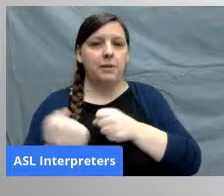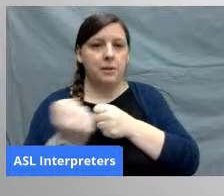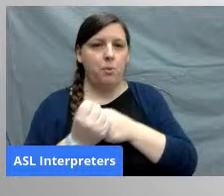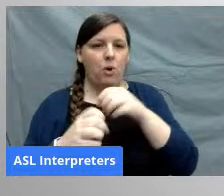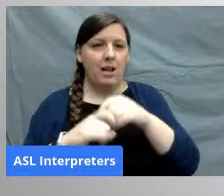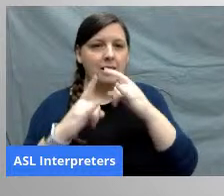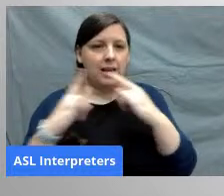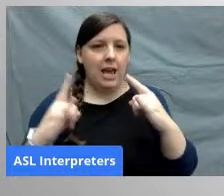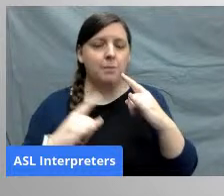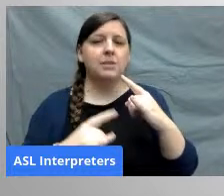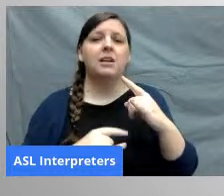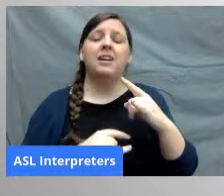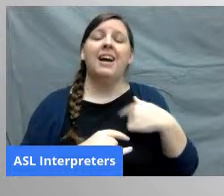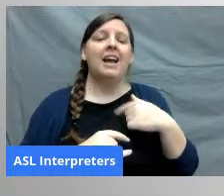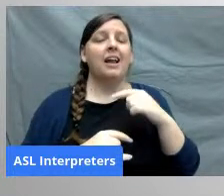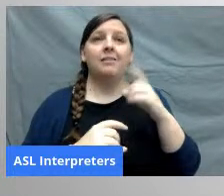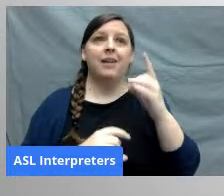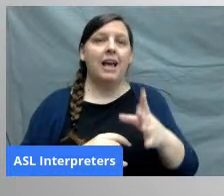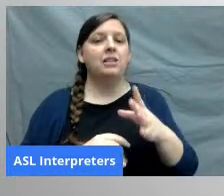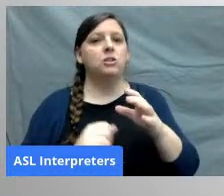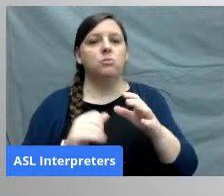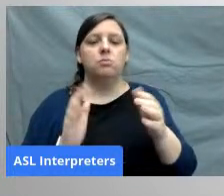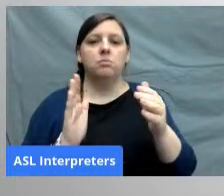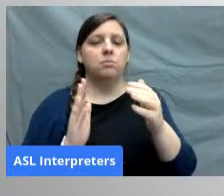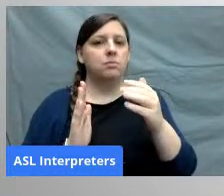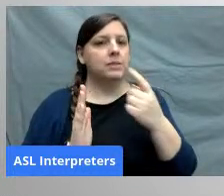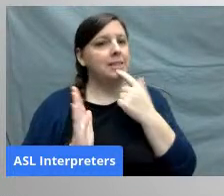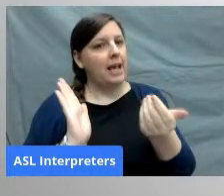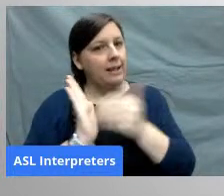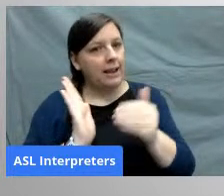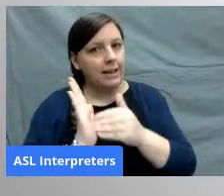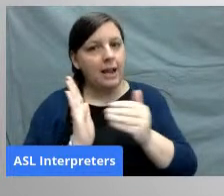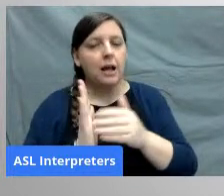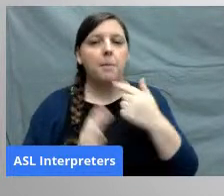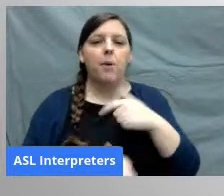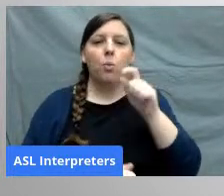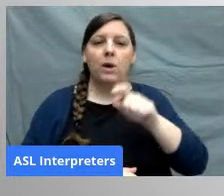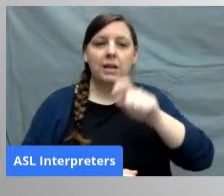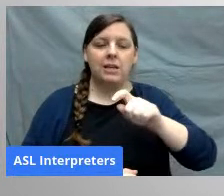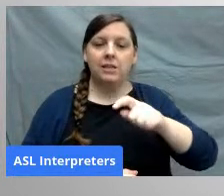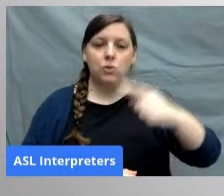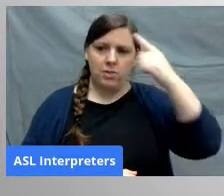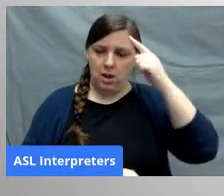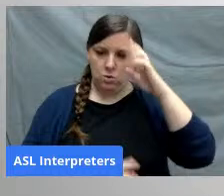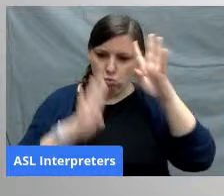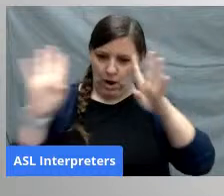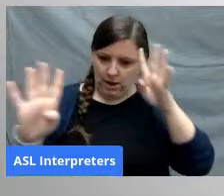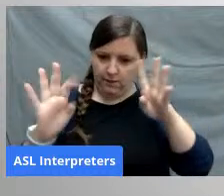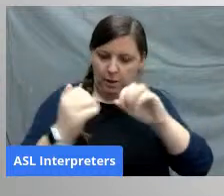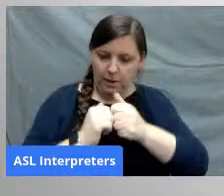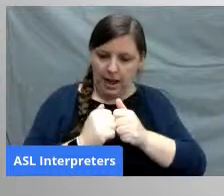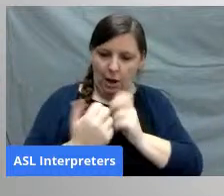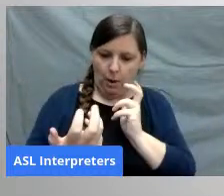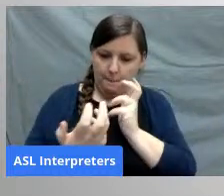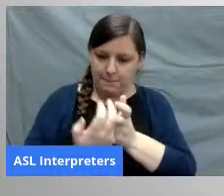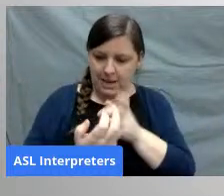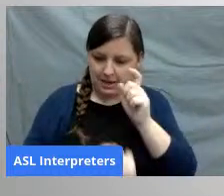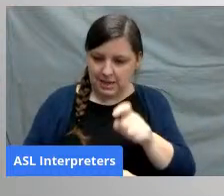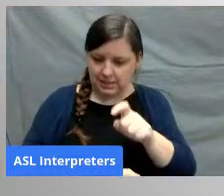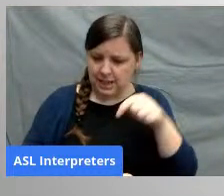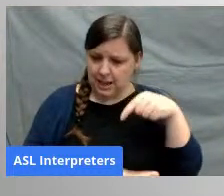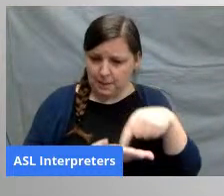be unconventional in how we're approaching these needs, and paying to have someone to go in,